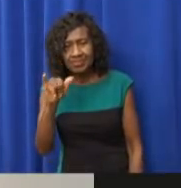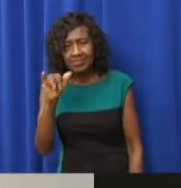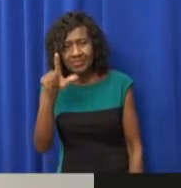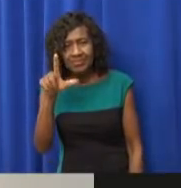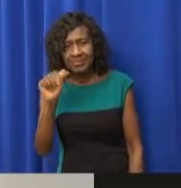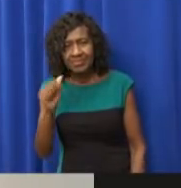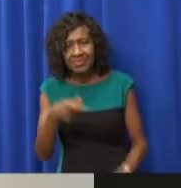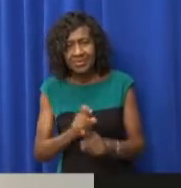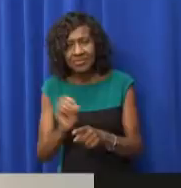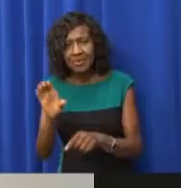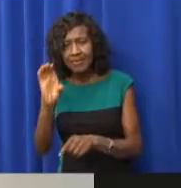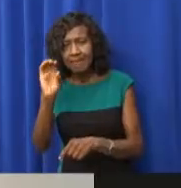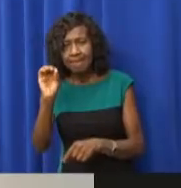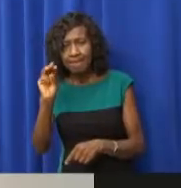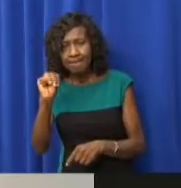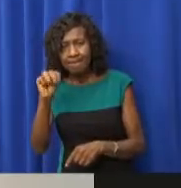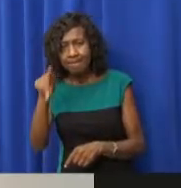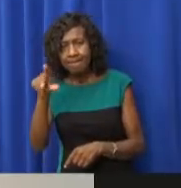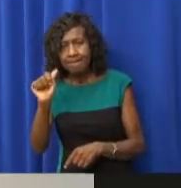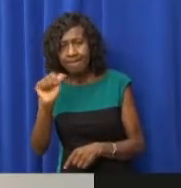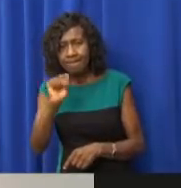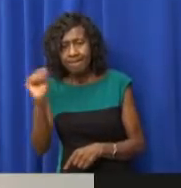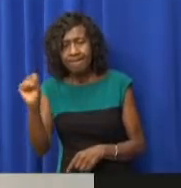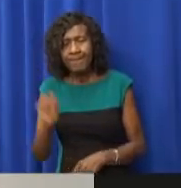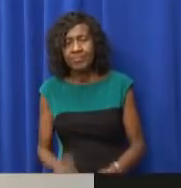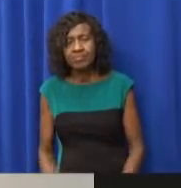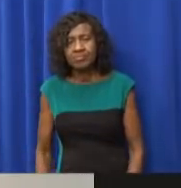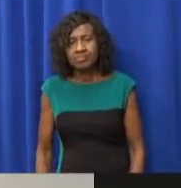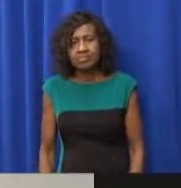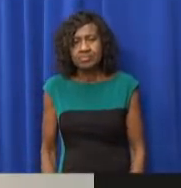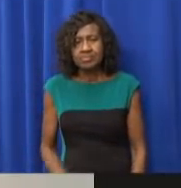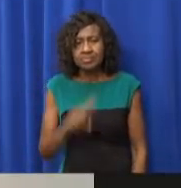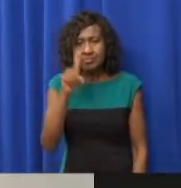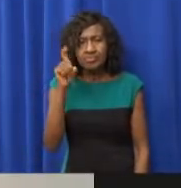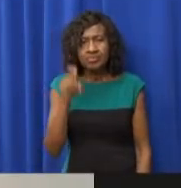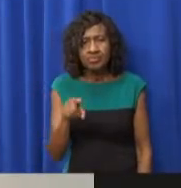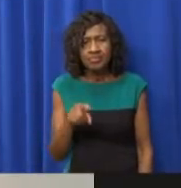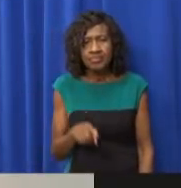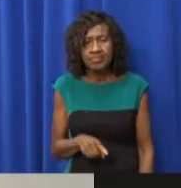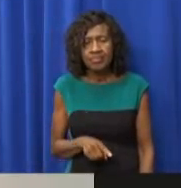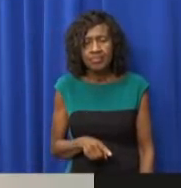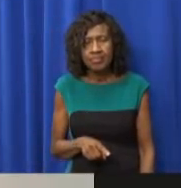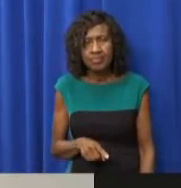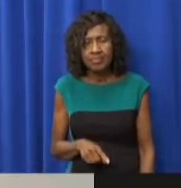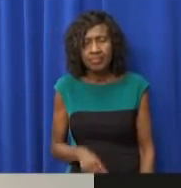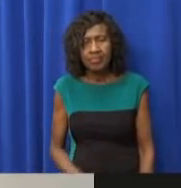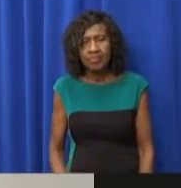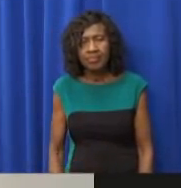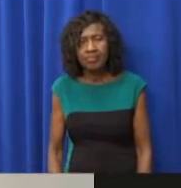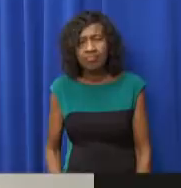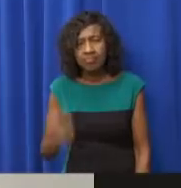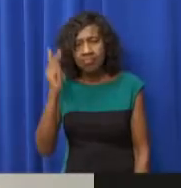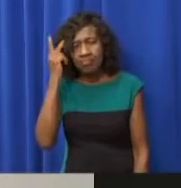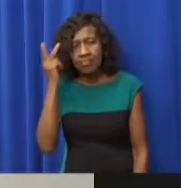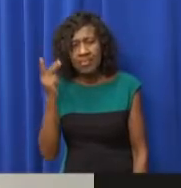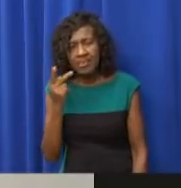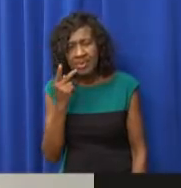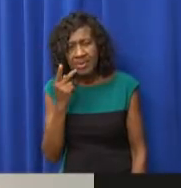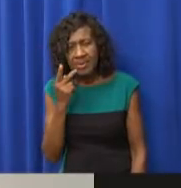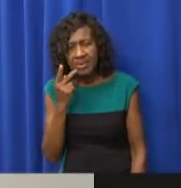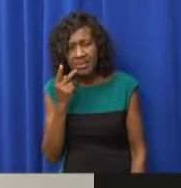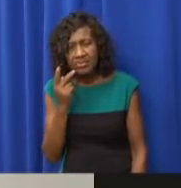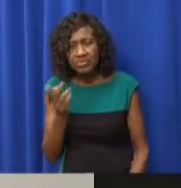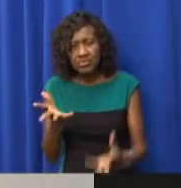Hi, I'd like to start off my questions today about some concerns being raised by parents. They're